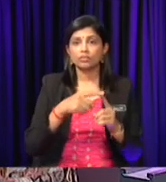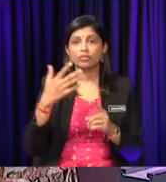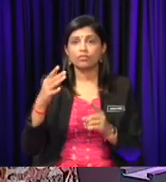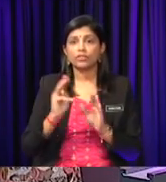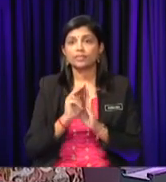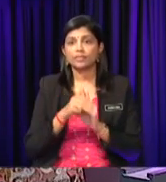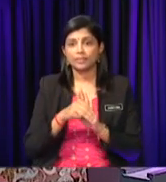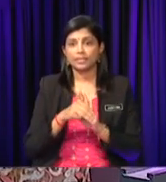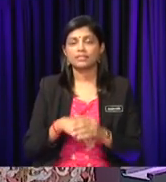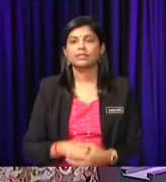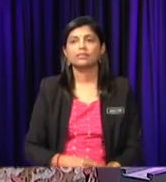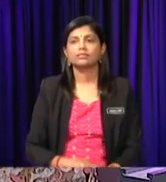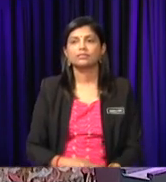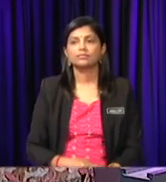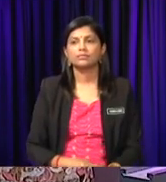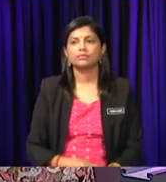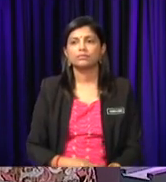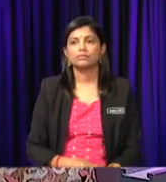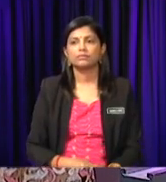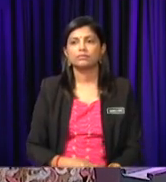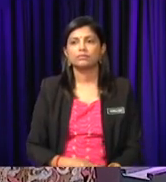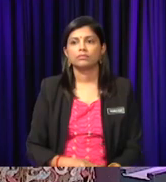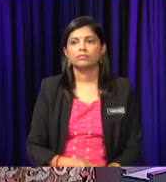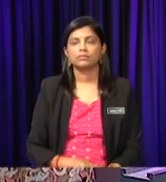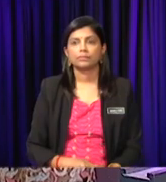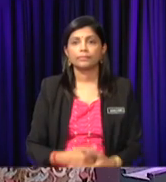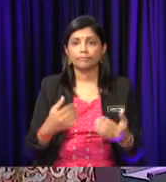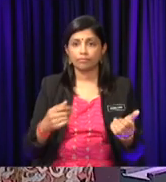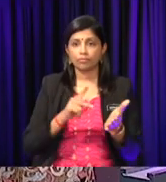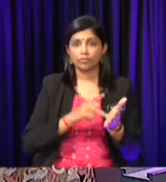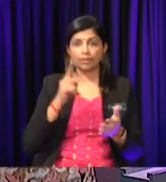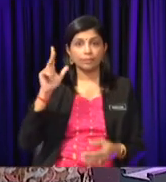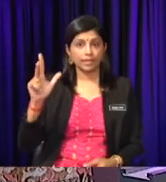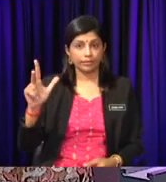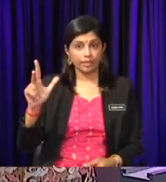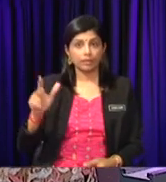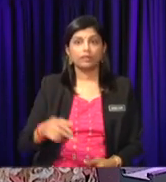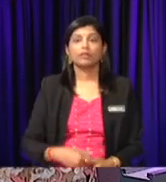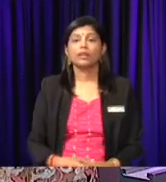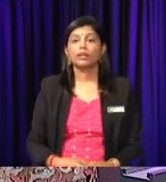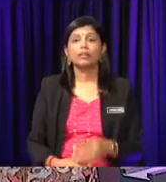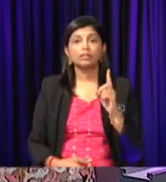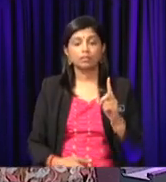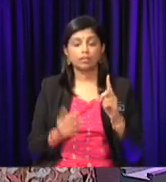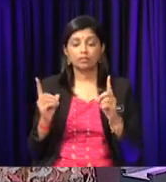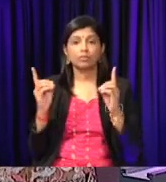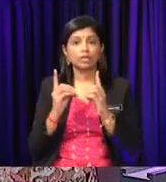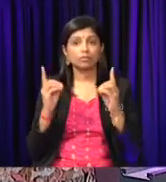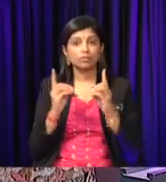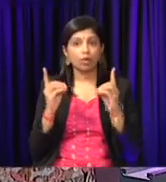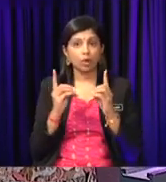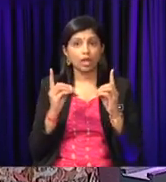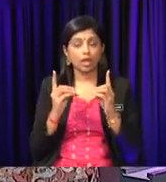Okay, now we are at our third phase. Okay, or part three of our test. As you can